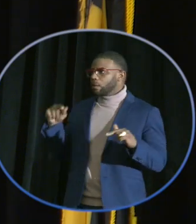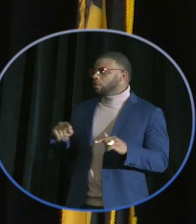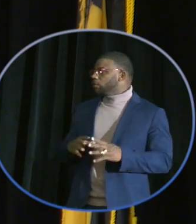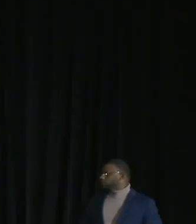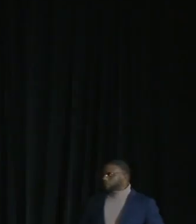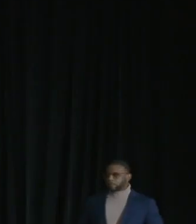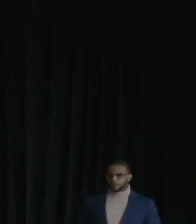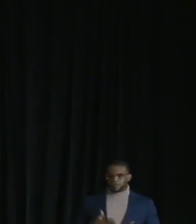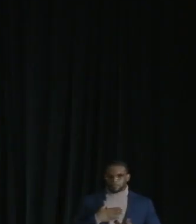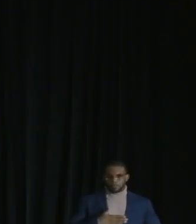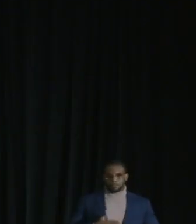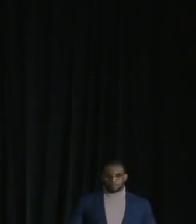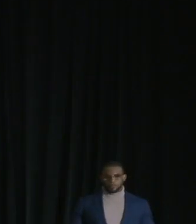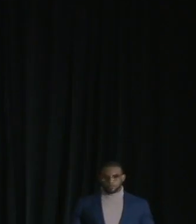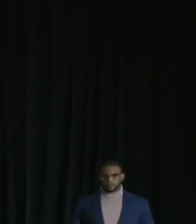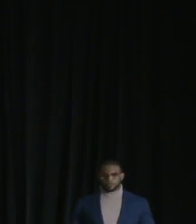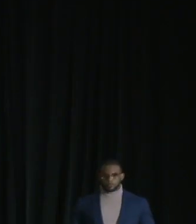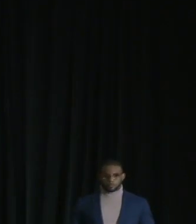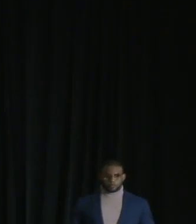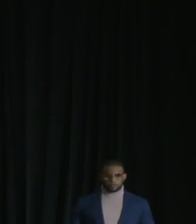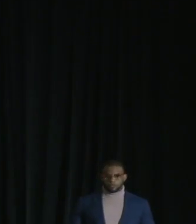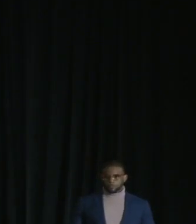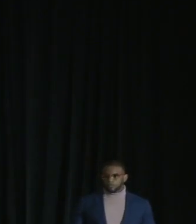do. Appreciate you. Thank you.